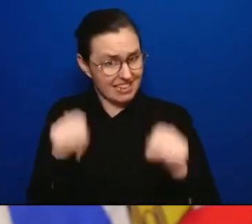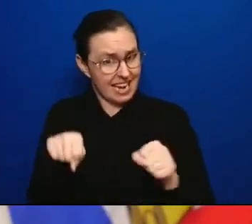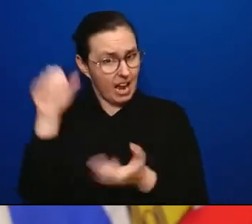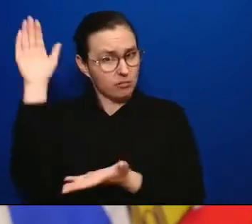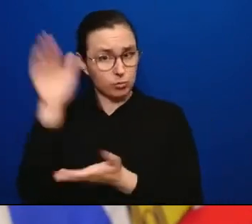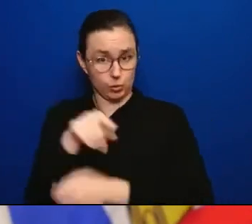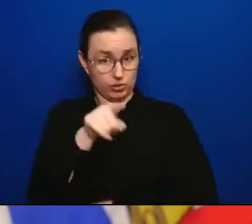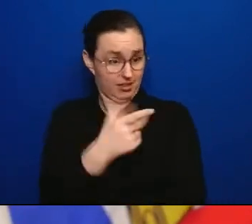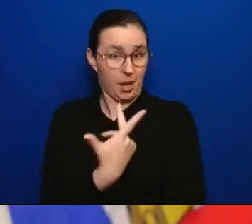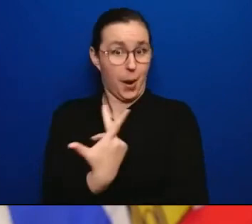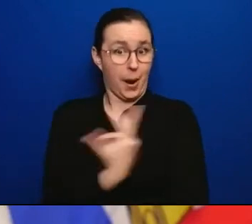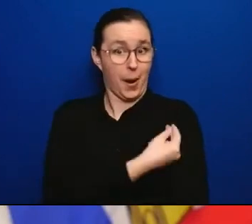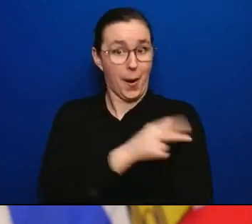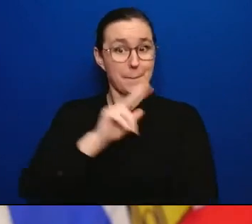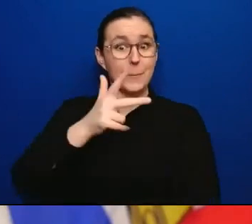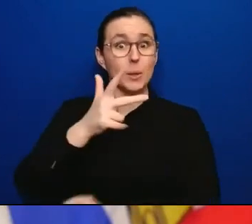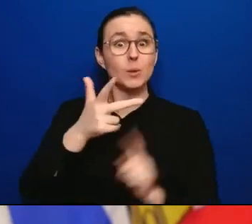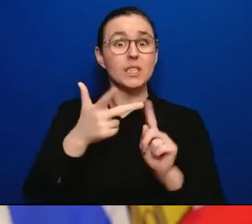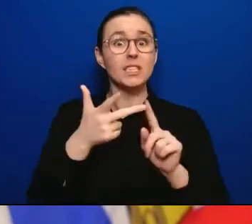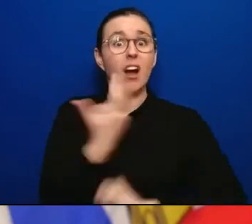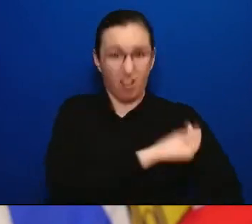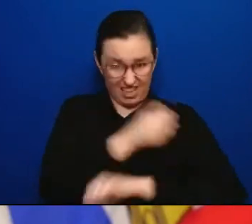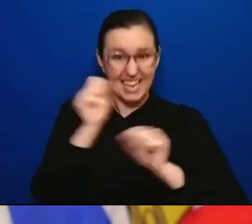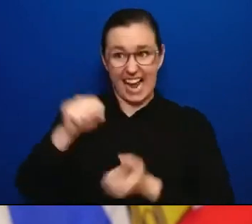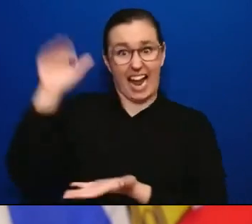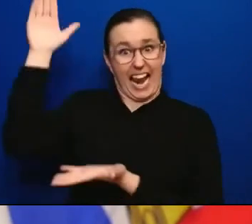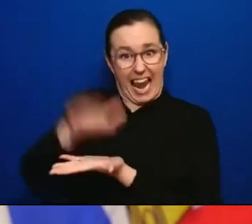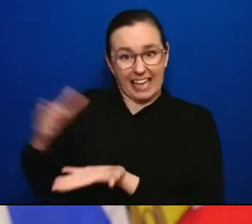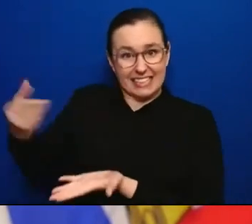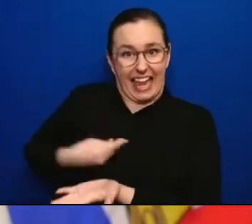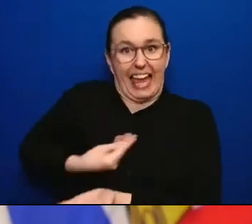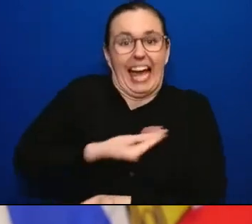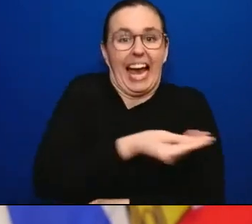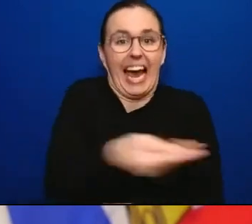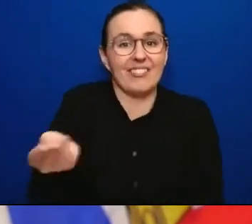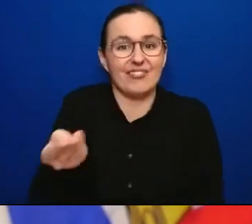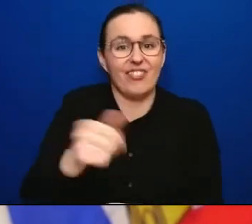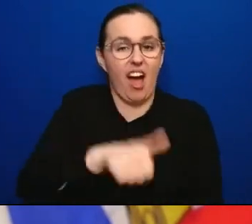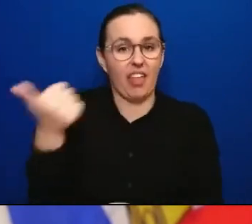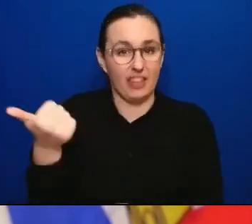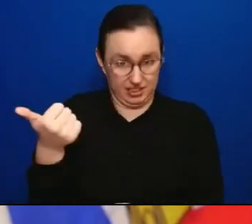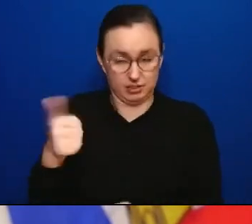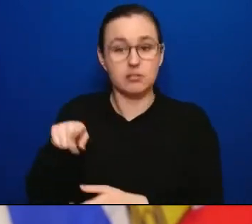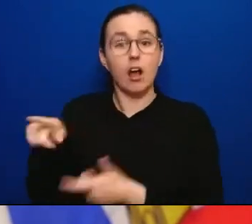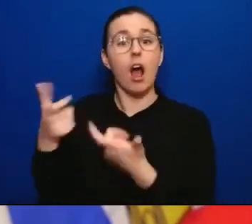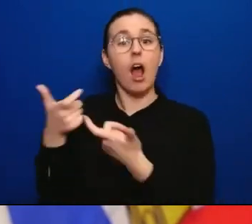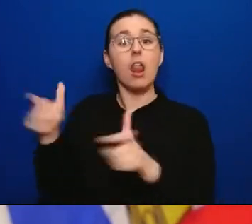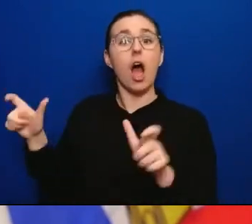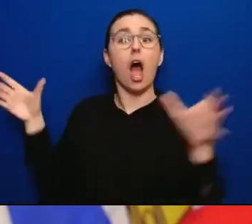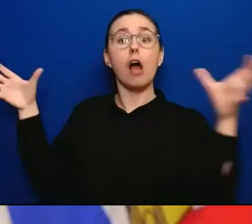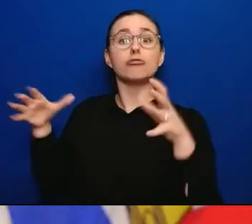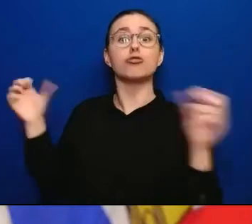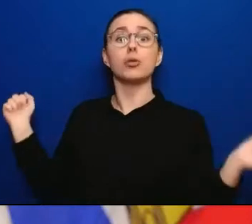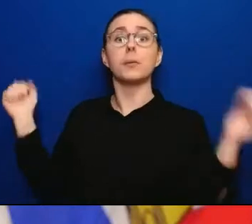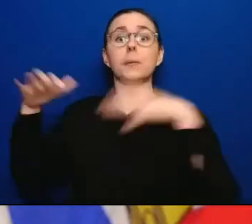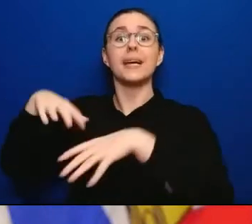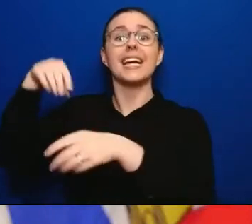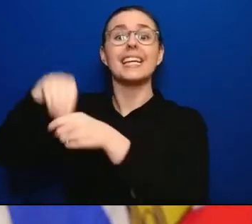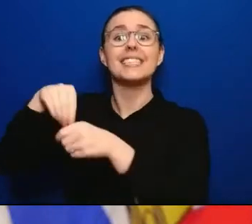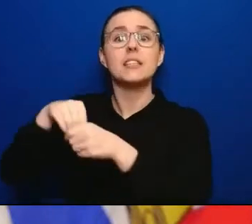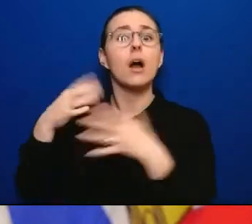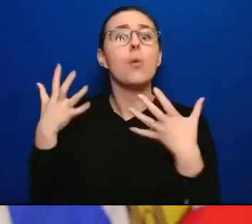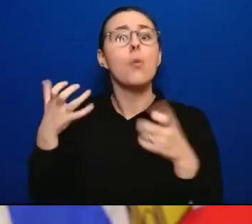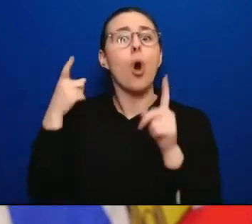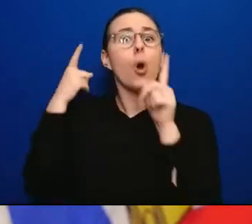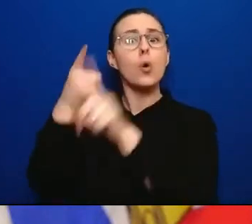that, particularly if people have their booster dose on board, but making sure that if we have large groups of people together in those indoor